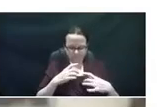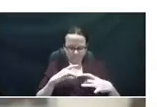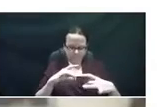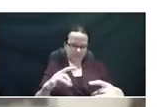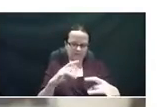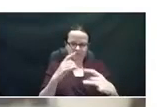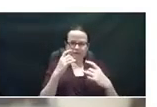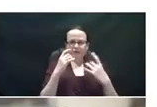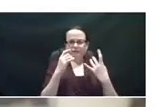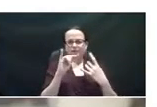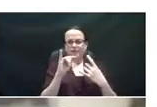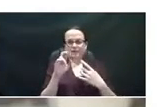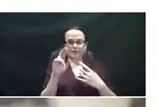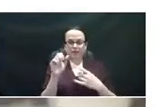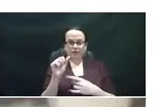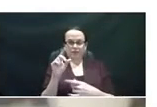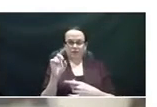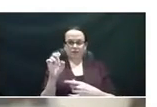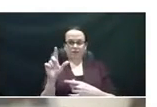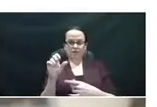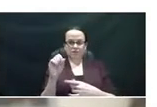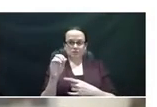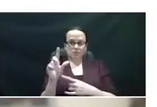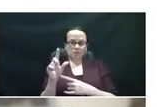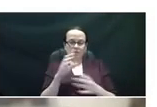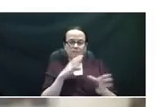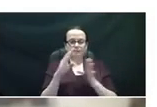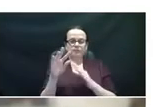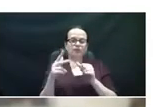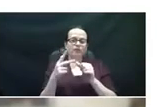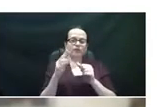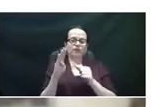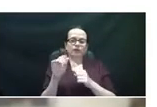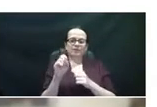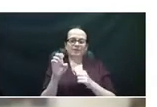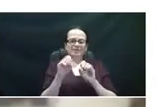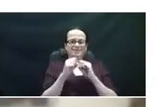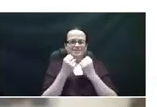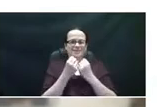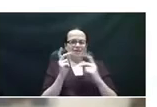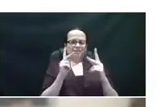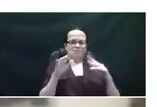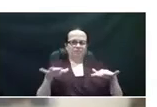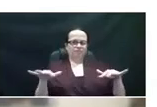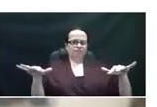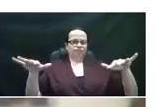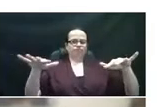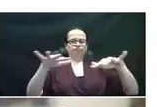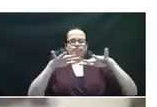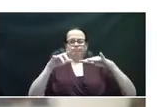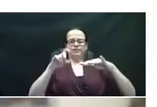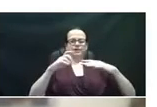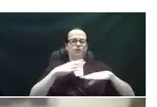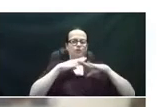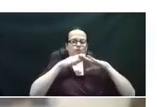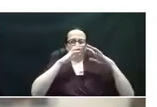organization like Tierra del Sol. And at third base, we have societal barriers that someone would need to overcome.